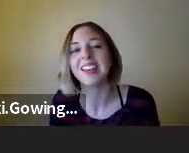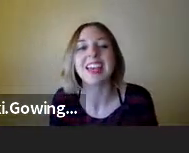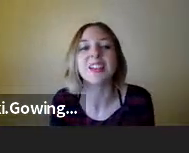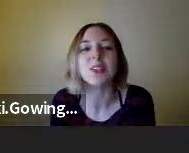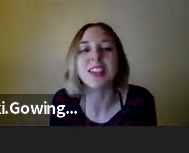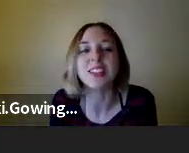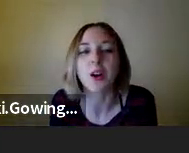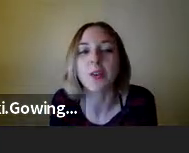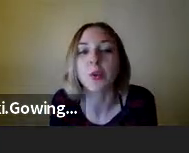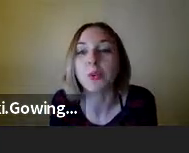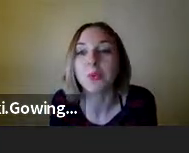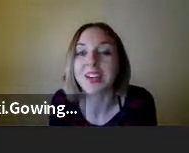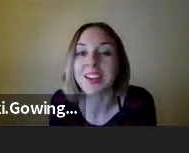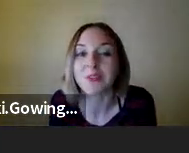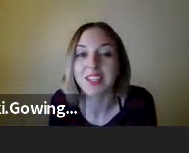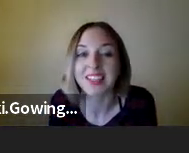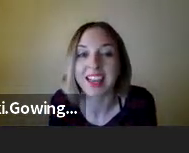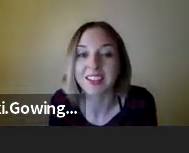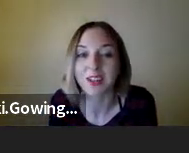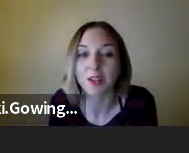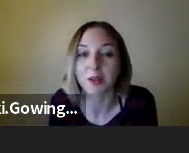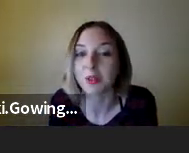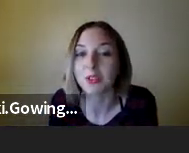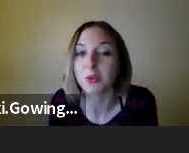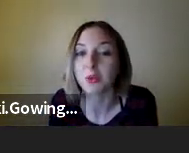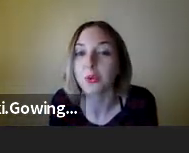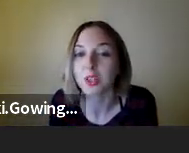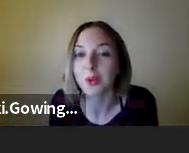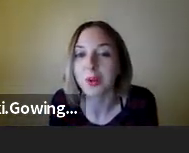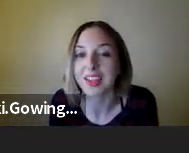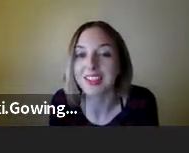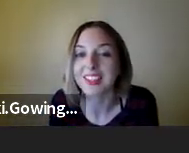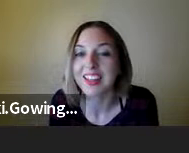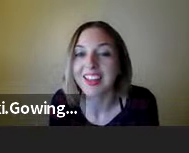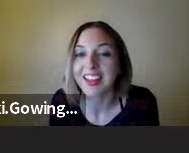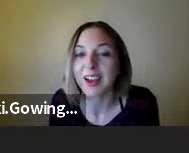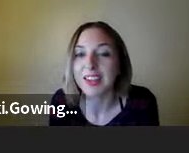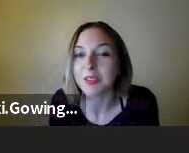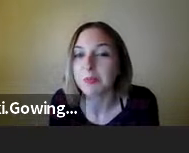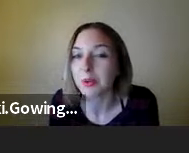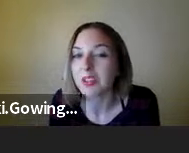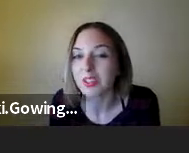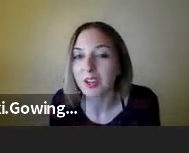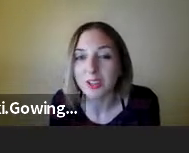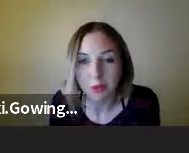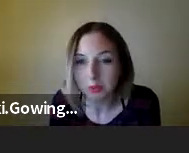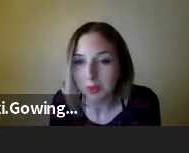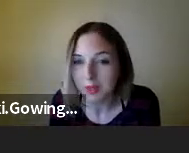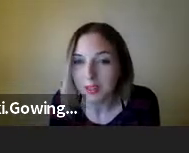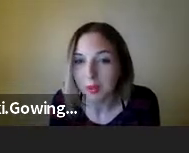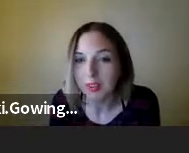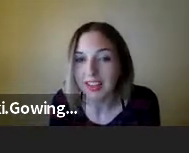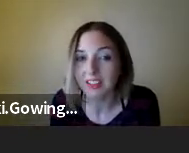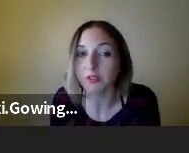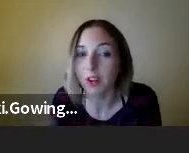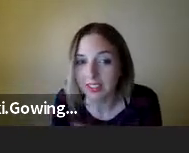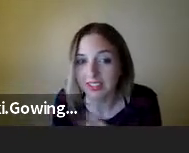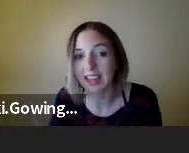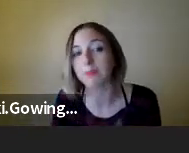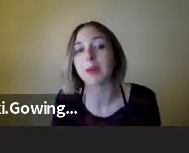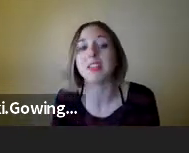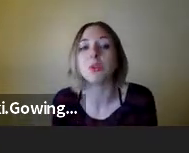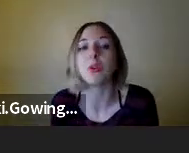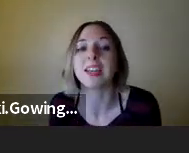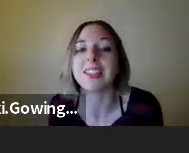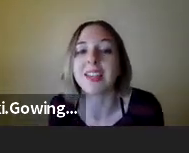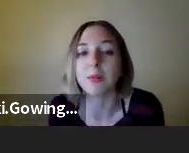years, including his current award-winning fintech startup, which is called Audio Wings. He supports startup entrepreneurs both as an advisor